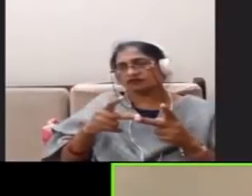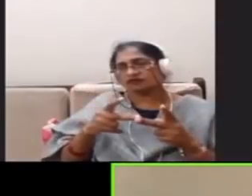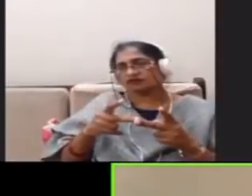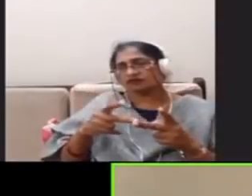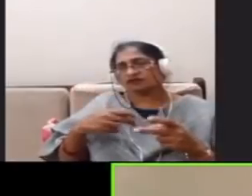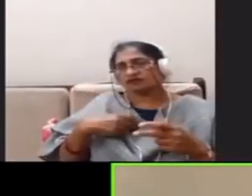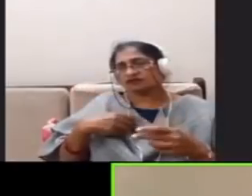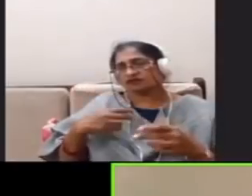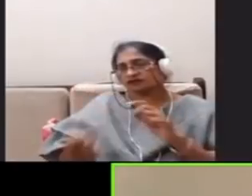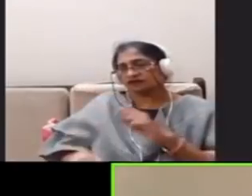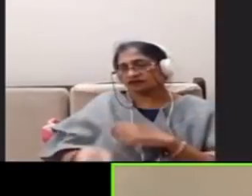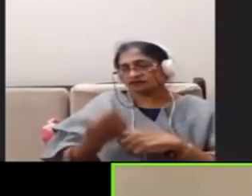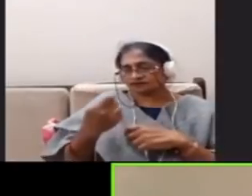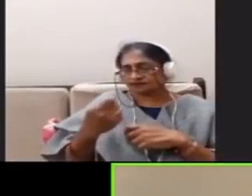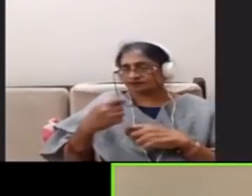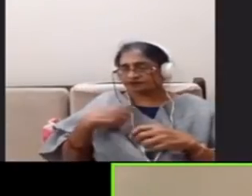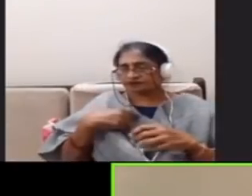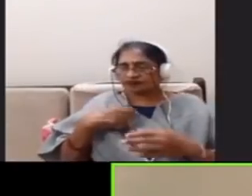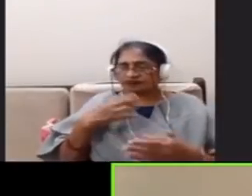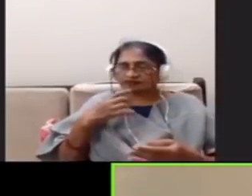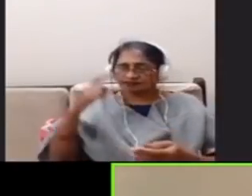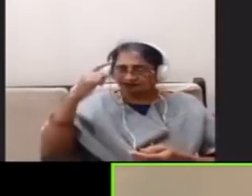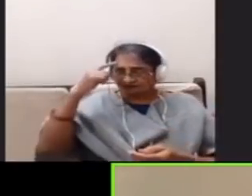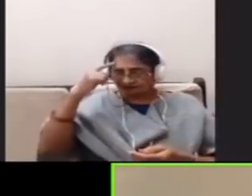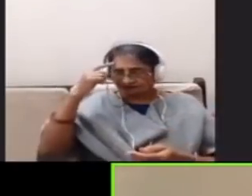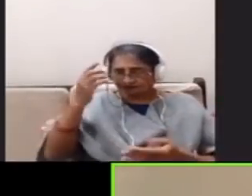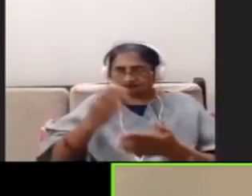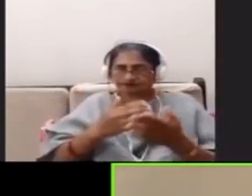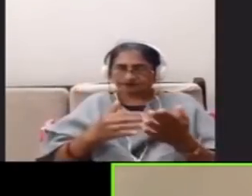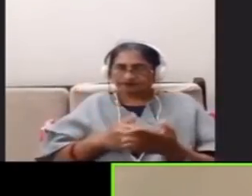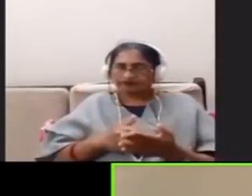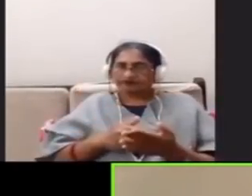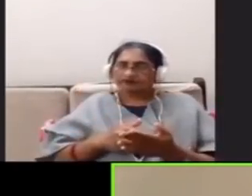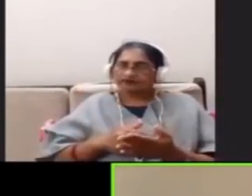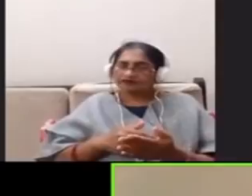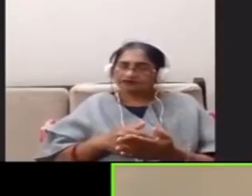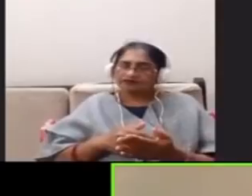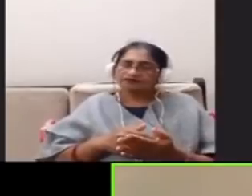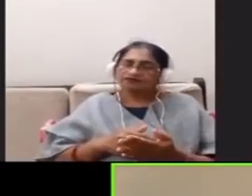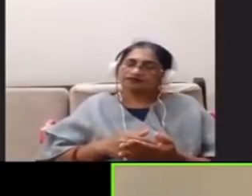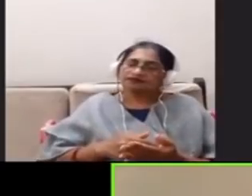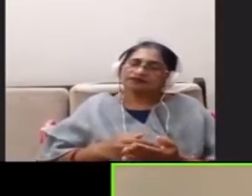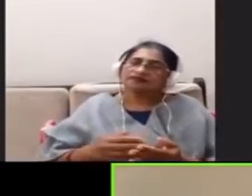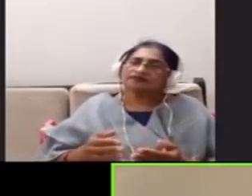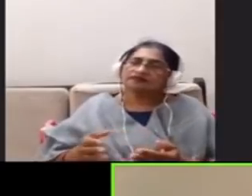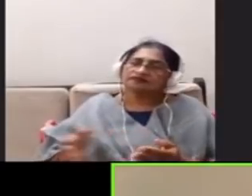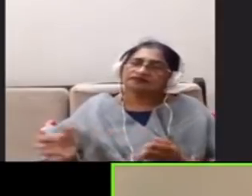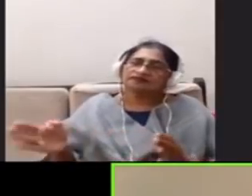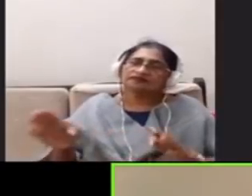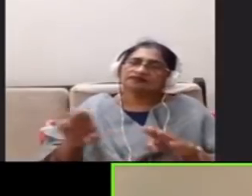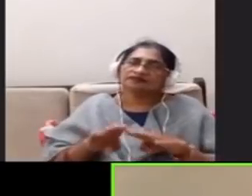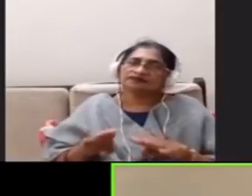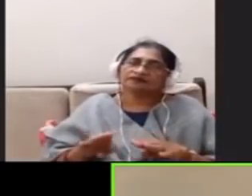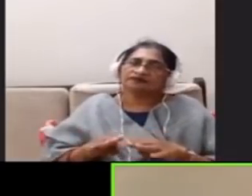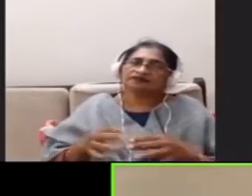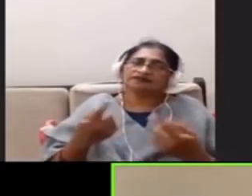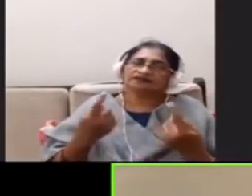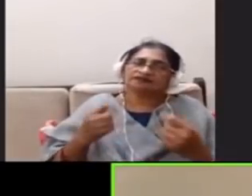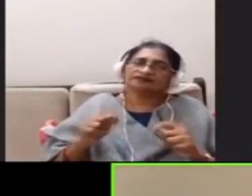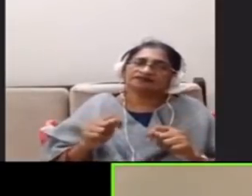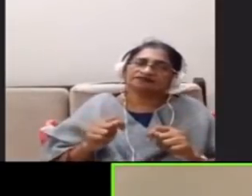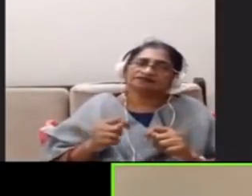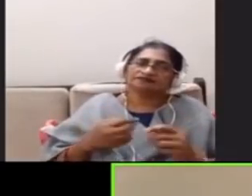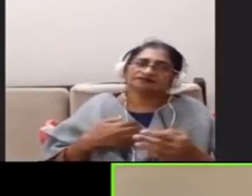cricket, but I'm thinking that there is some sort of wrap-up speaker or cleanup hitter. So let me try to suffice from